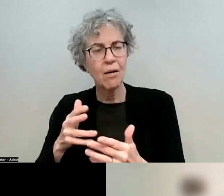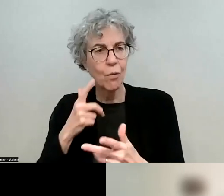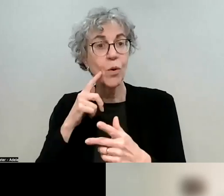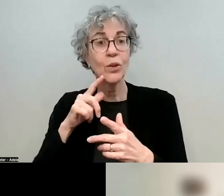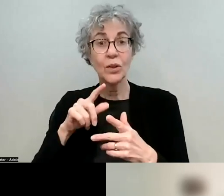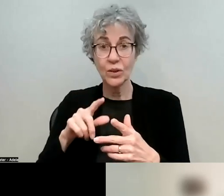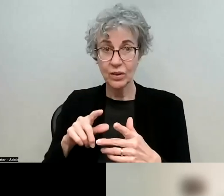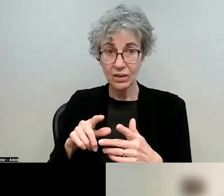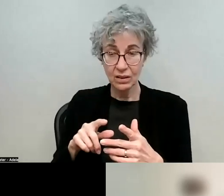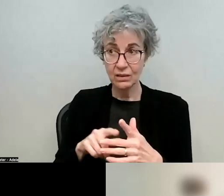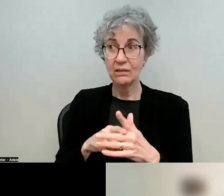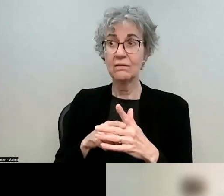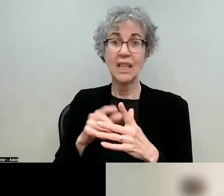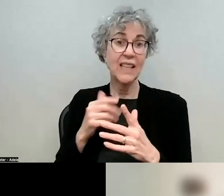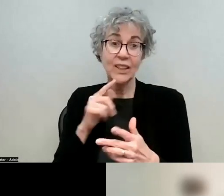smaller builds,